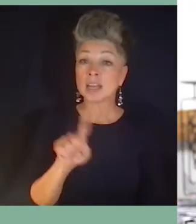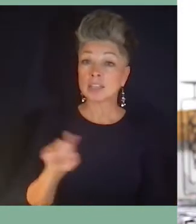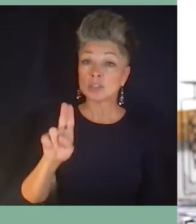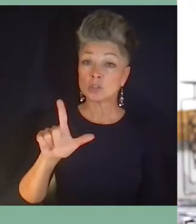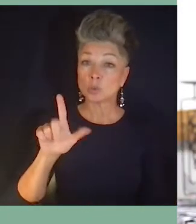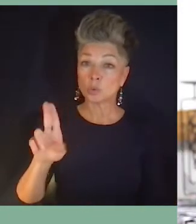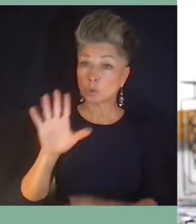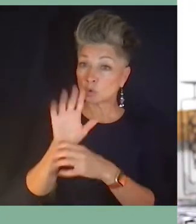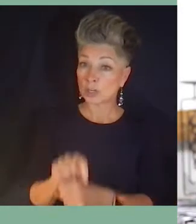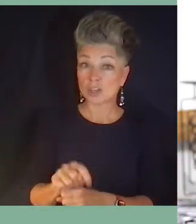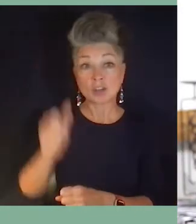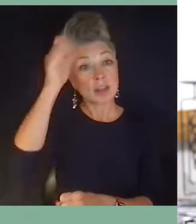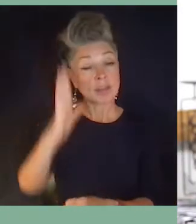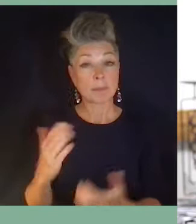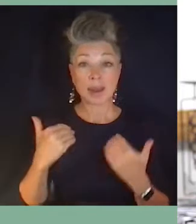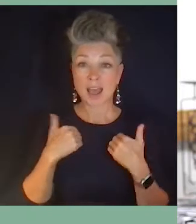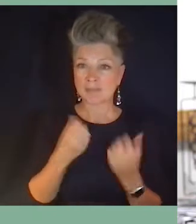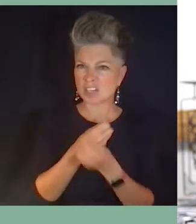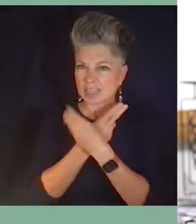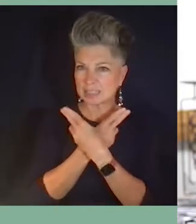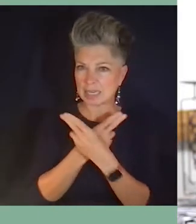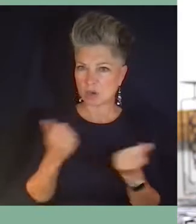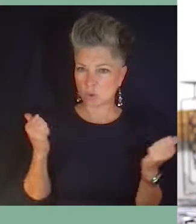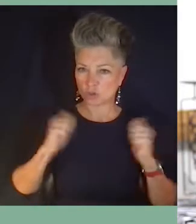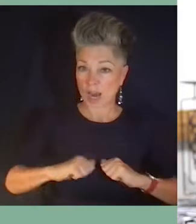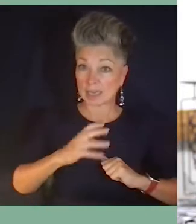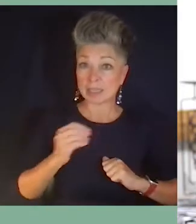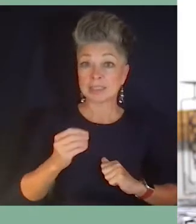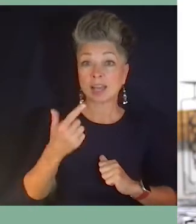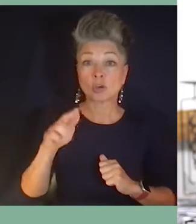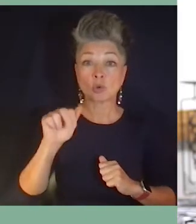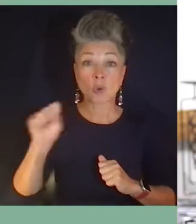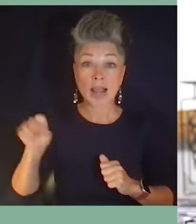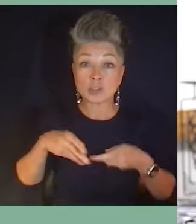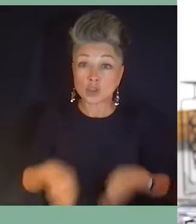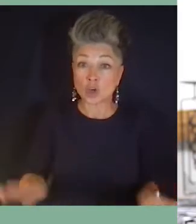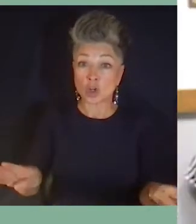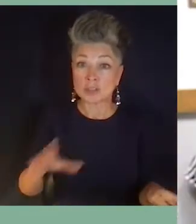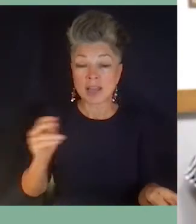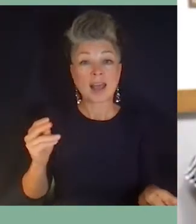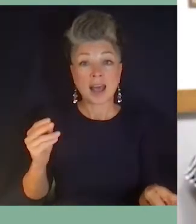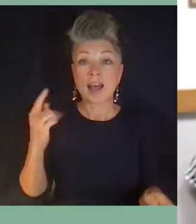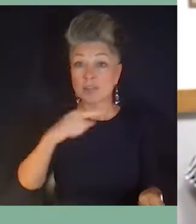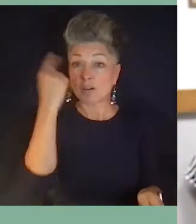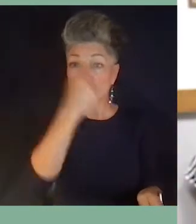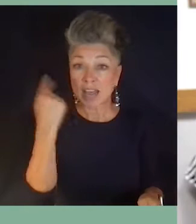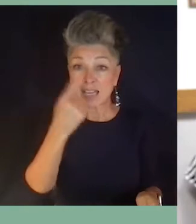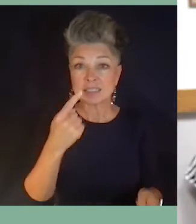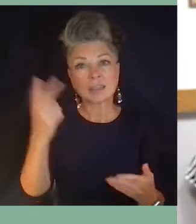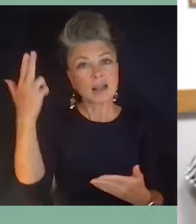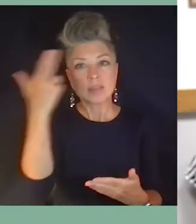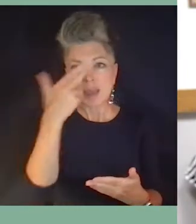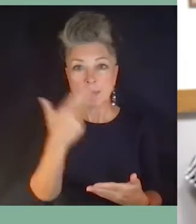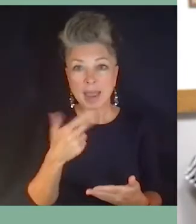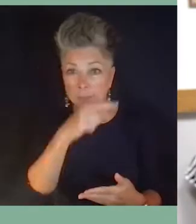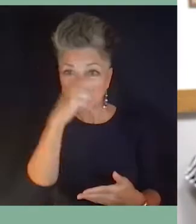tradition, the men wear grass skirts and tuxedo jackets, and they also paint their face black. And they have afros